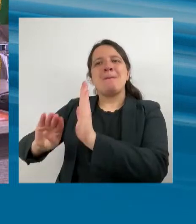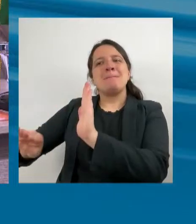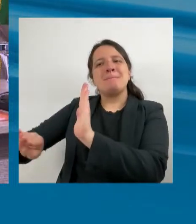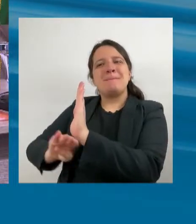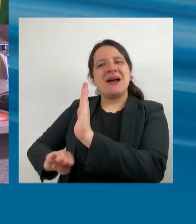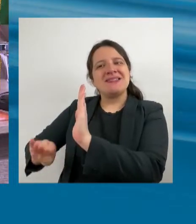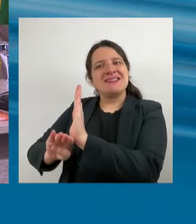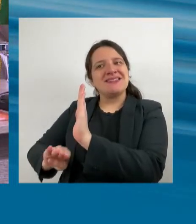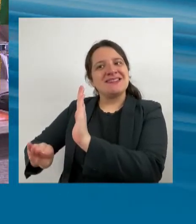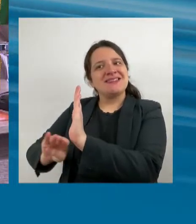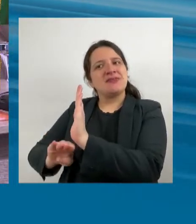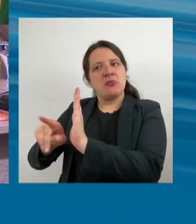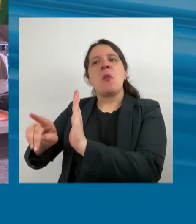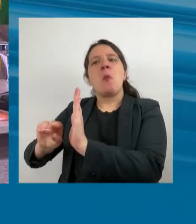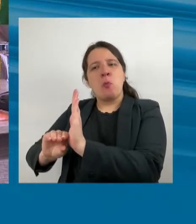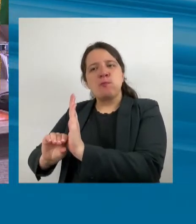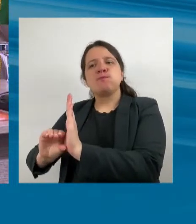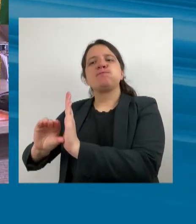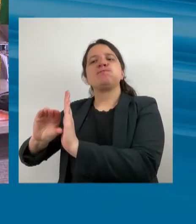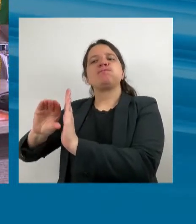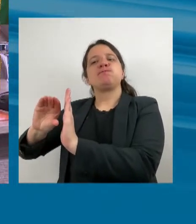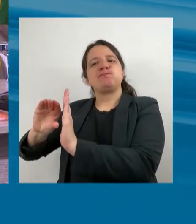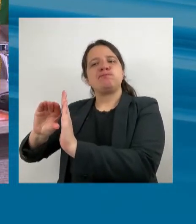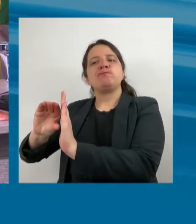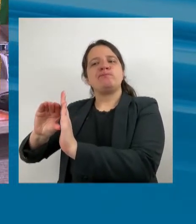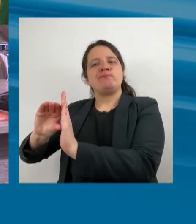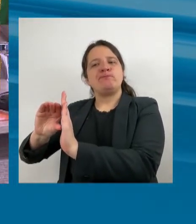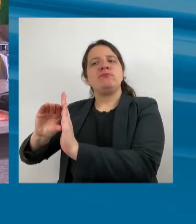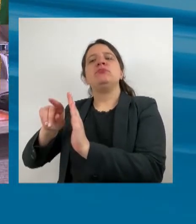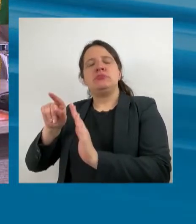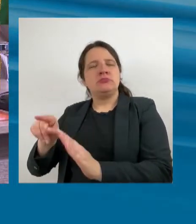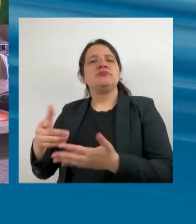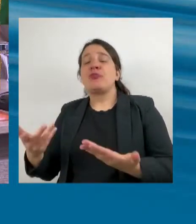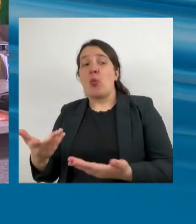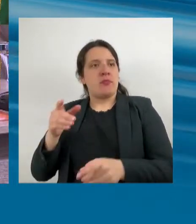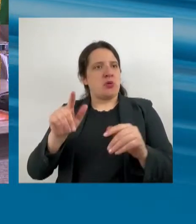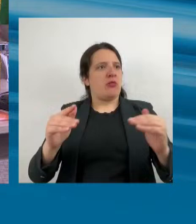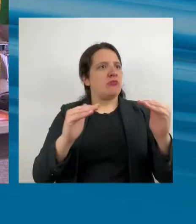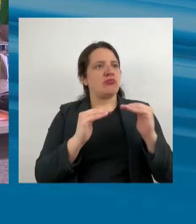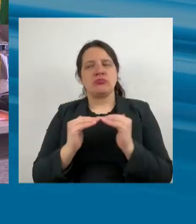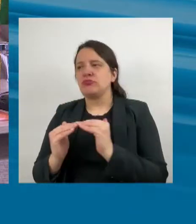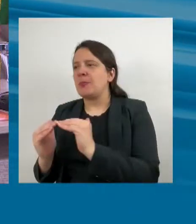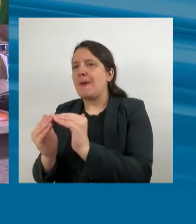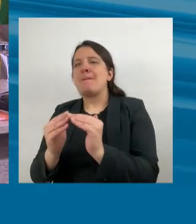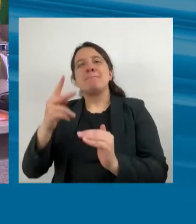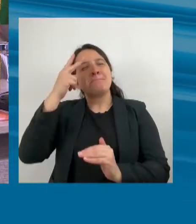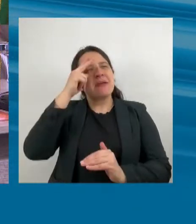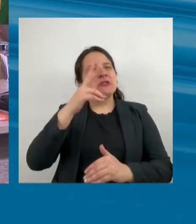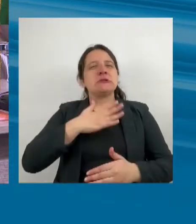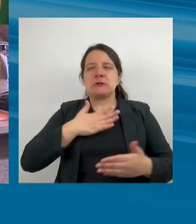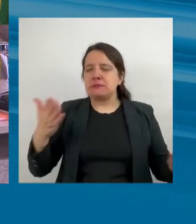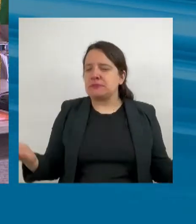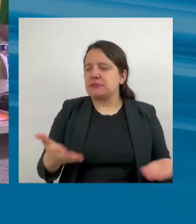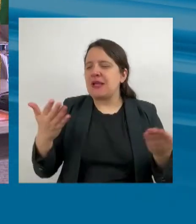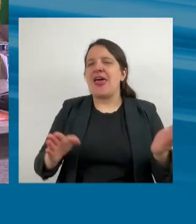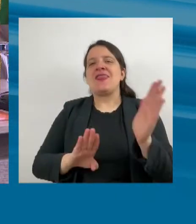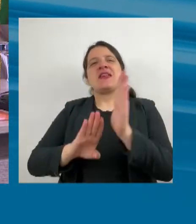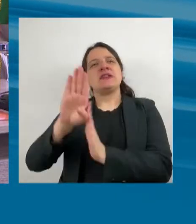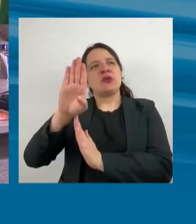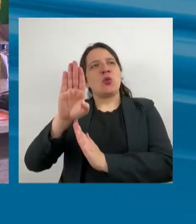a clear way to attain a more fair distribution of wealth. Mexico has promoted a development